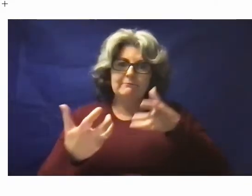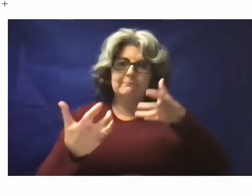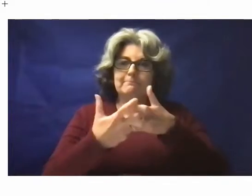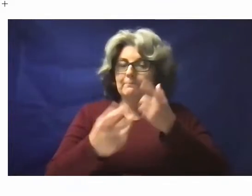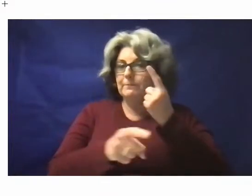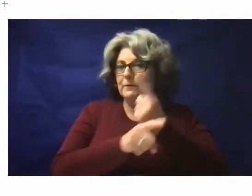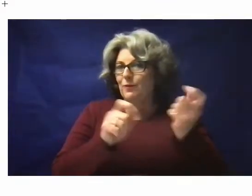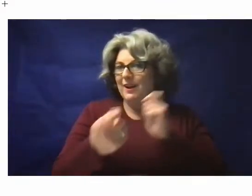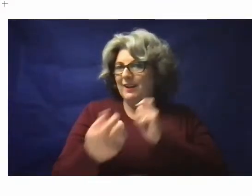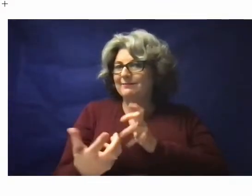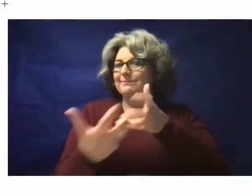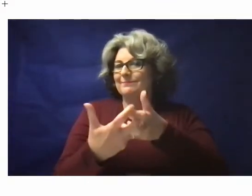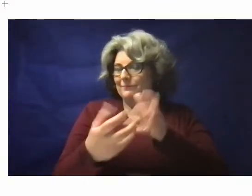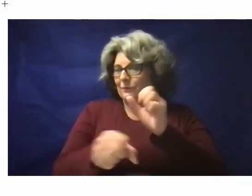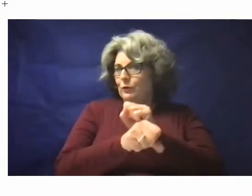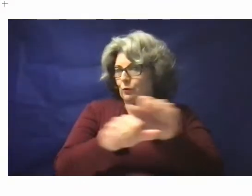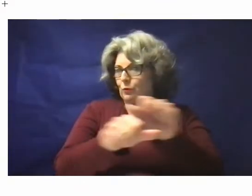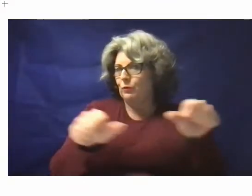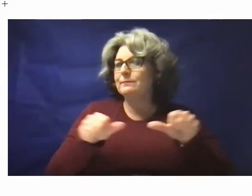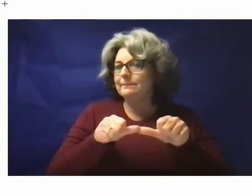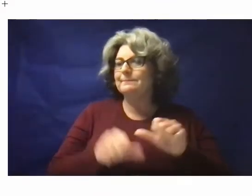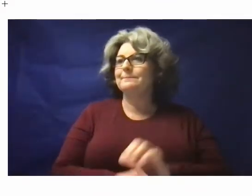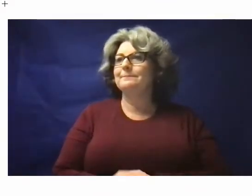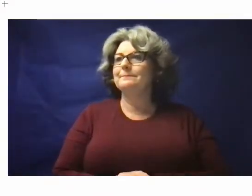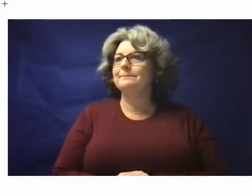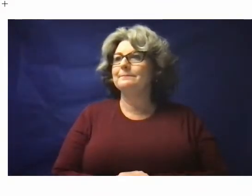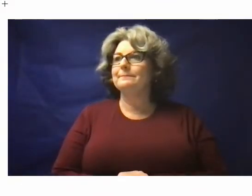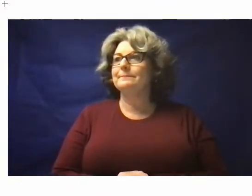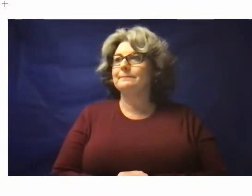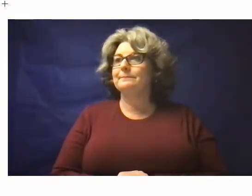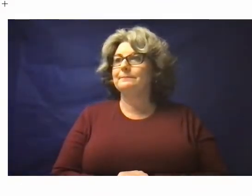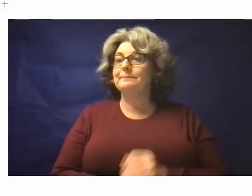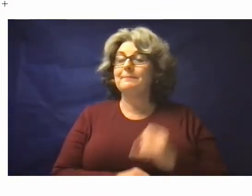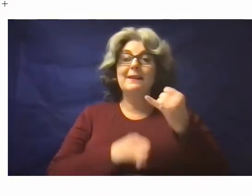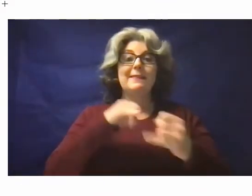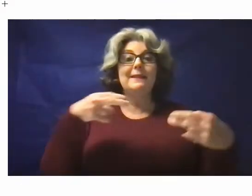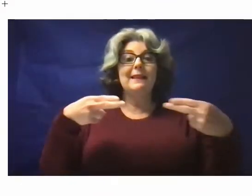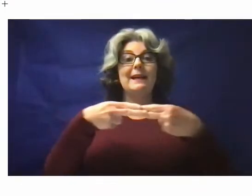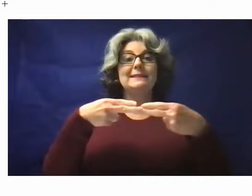in the workplace. So the last slide.